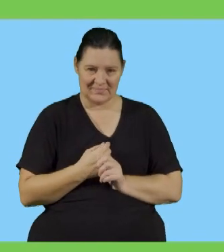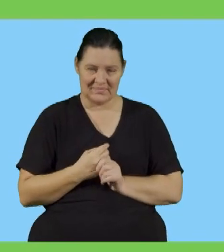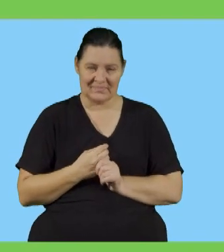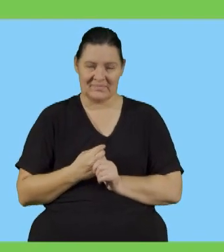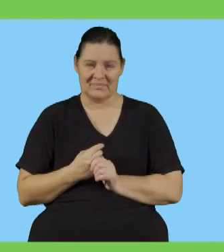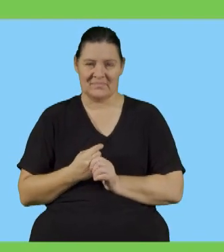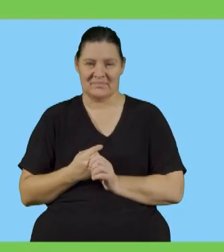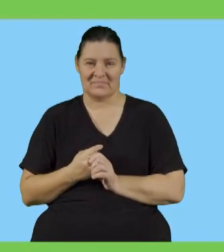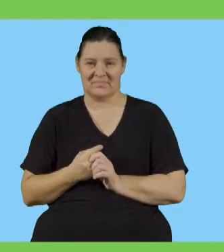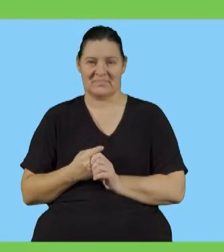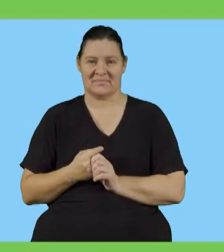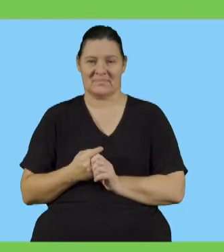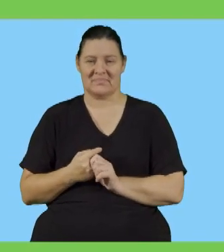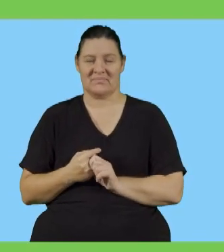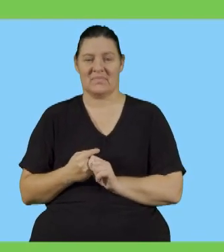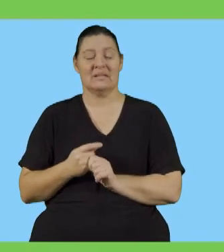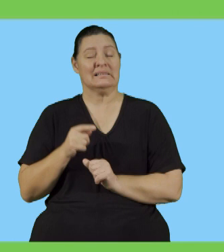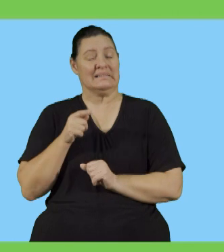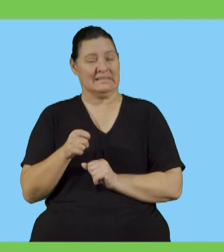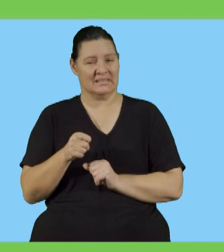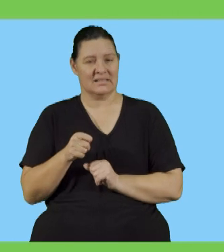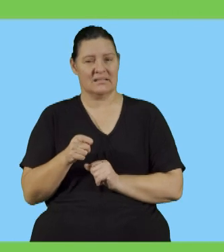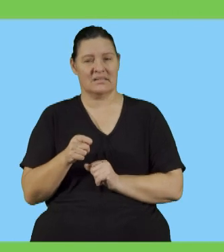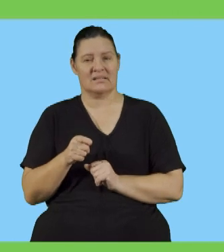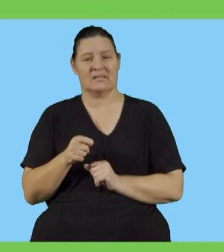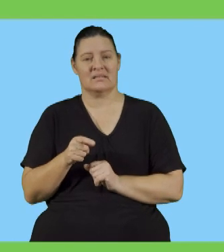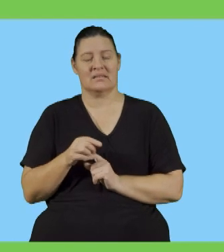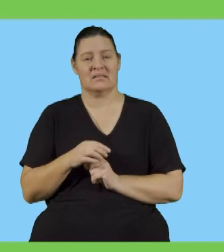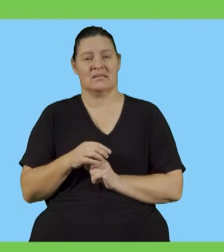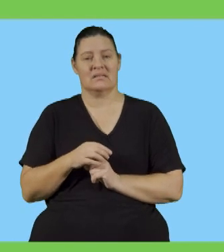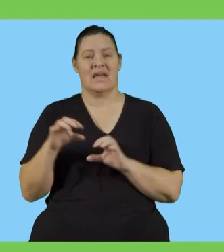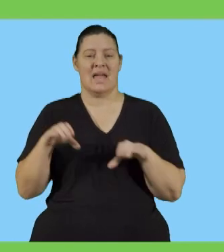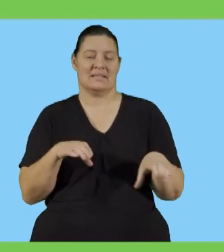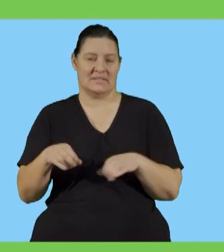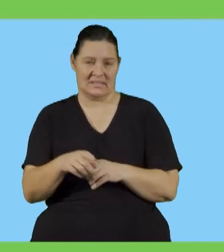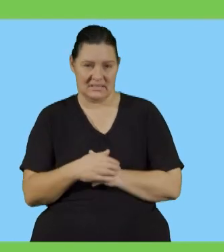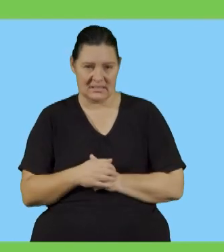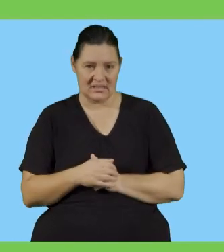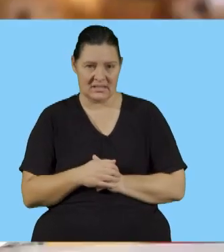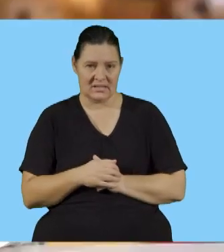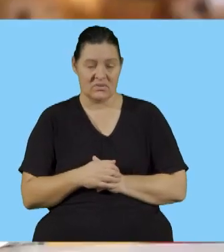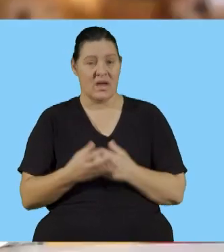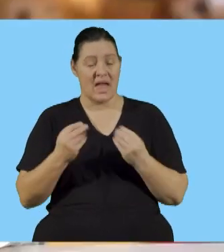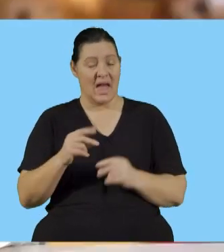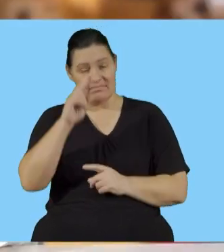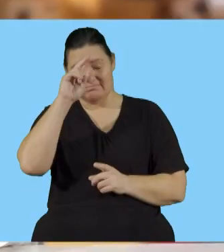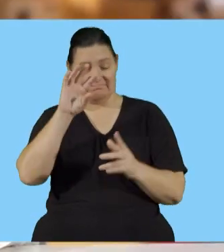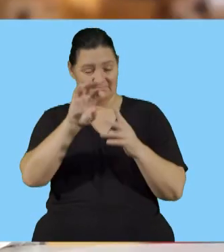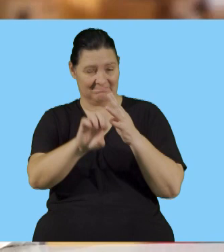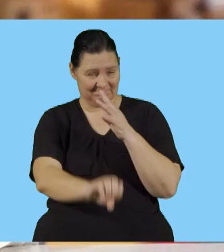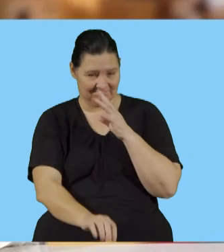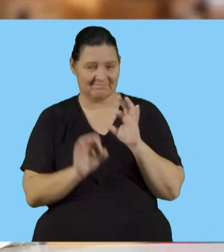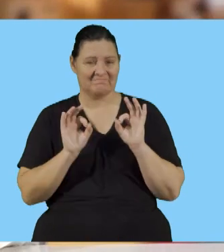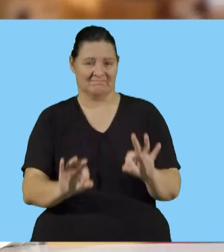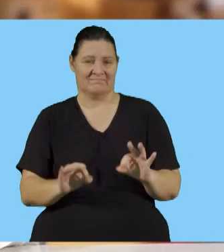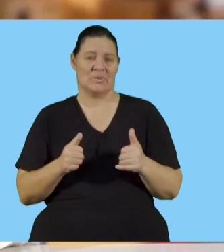B, starch. That is our activity. So if you guessed these correctly, then